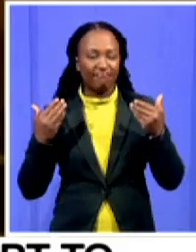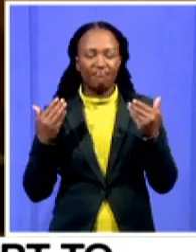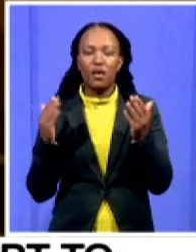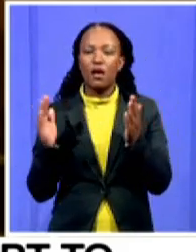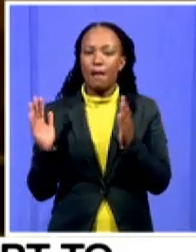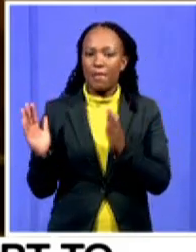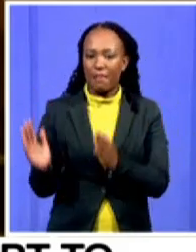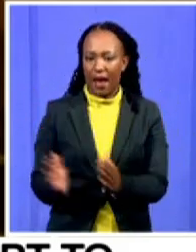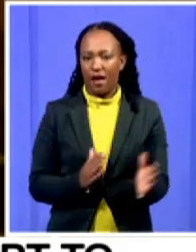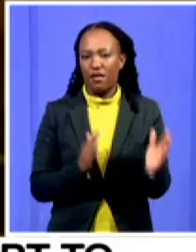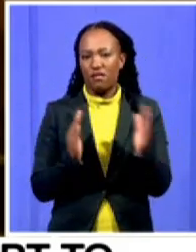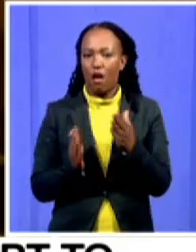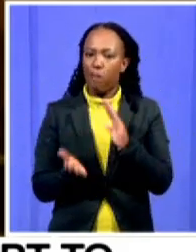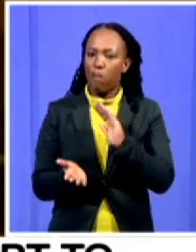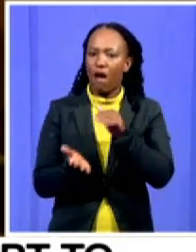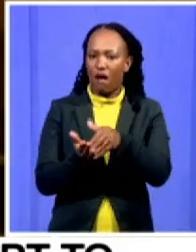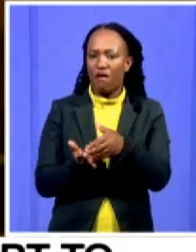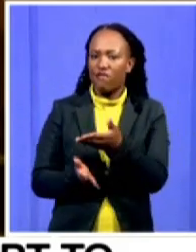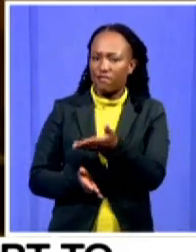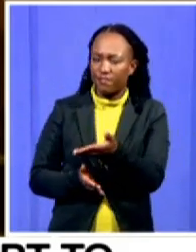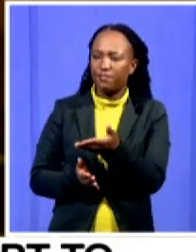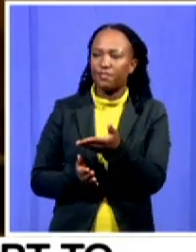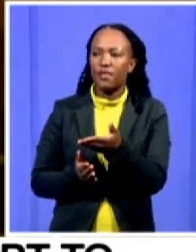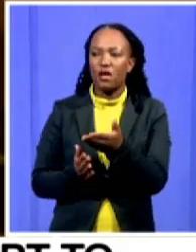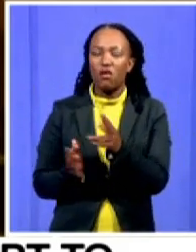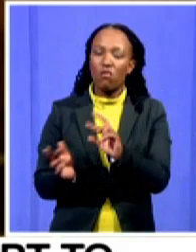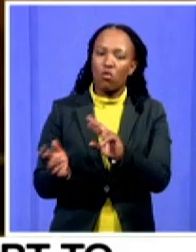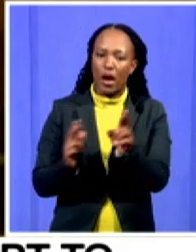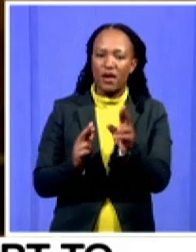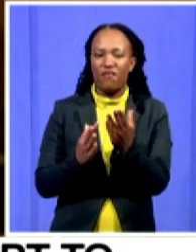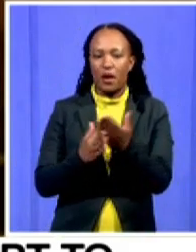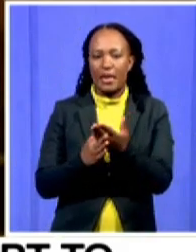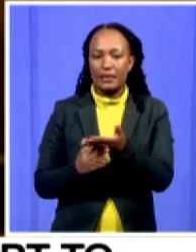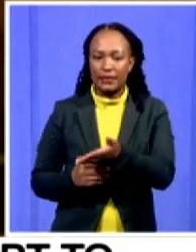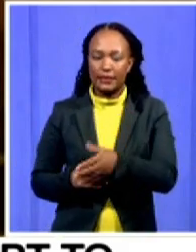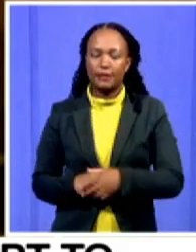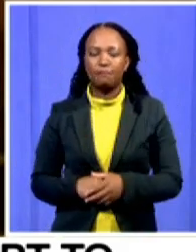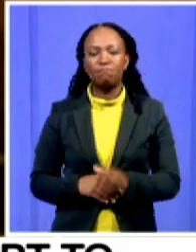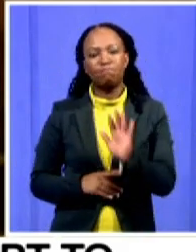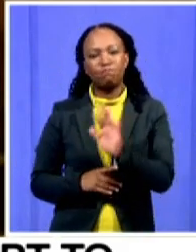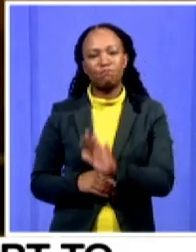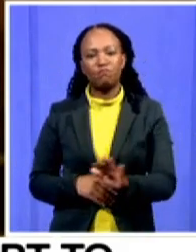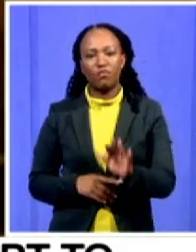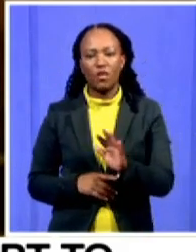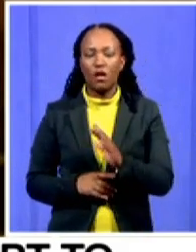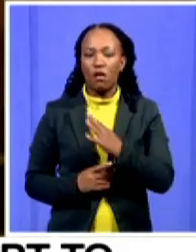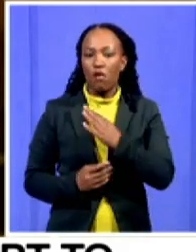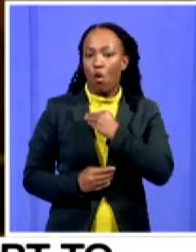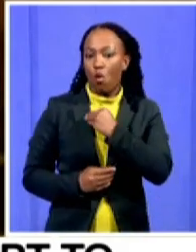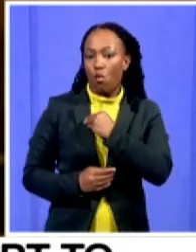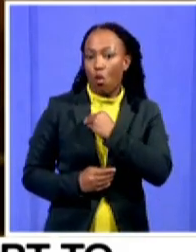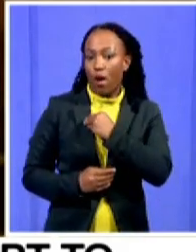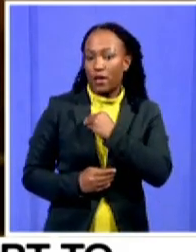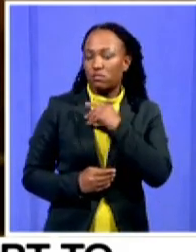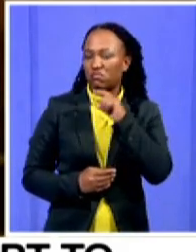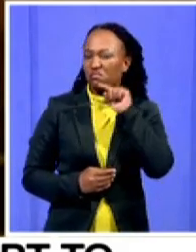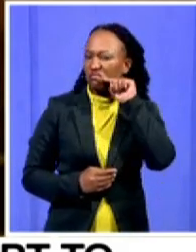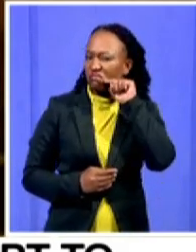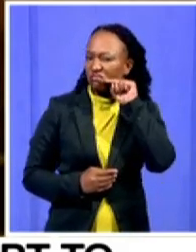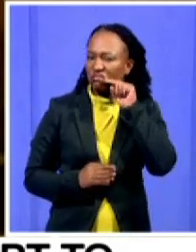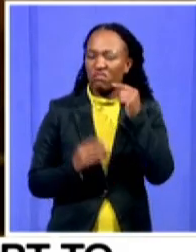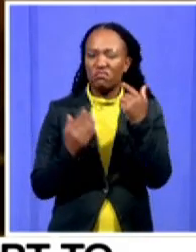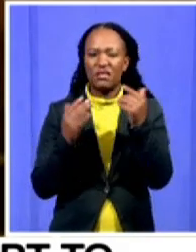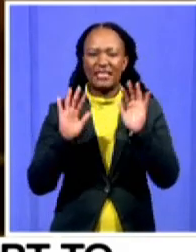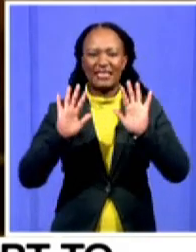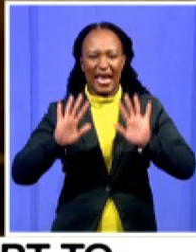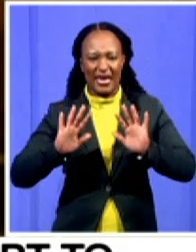themselves for the case ahead. They will be starting around 9:45, where we will see them